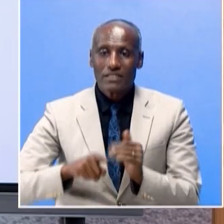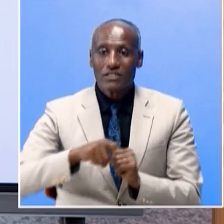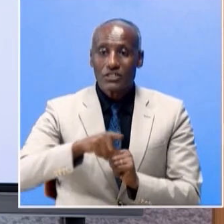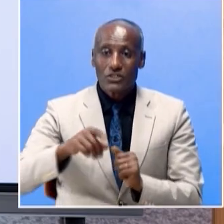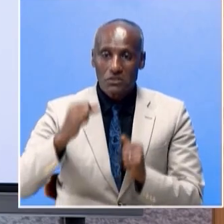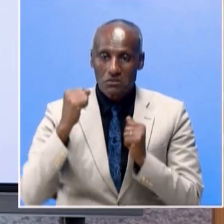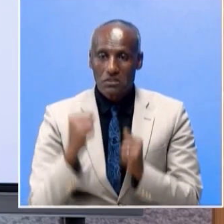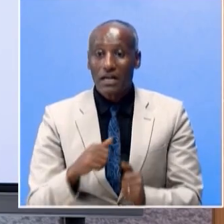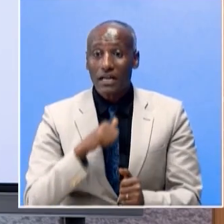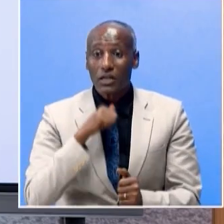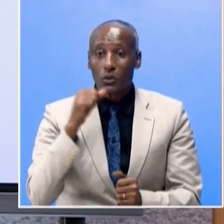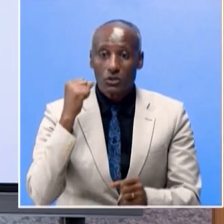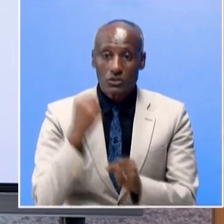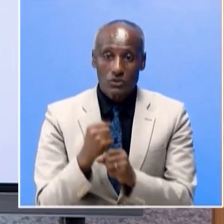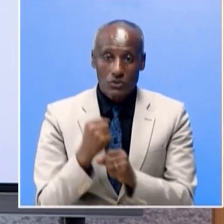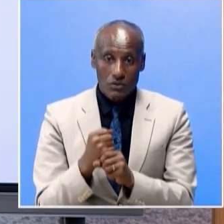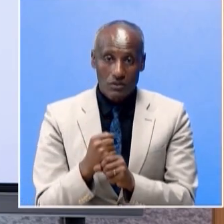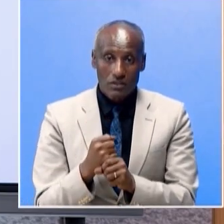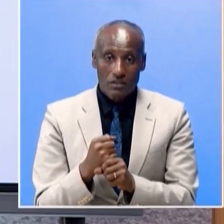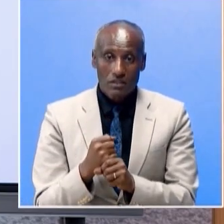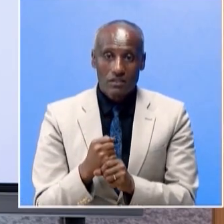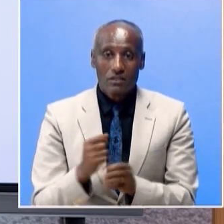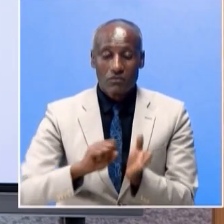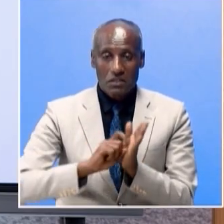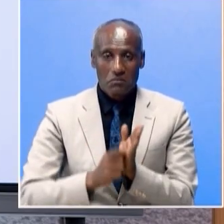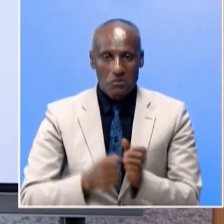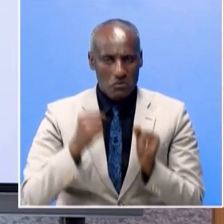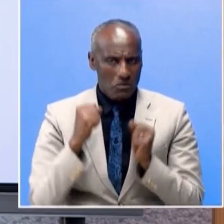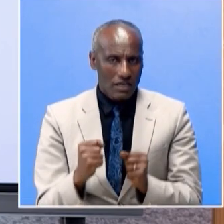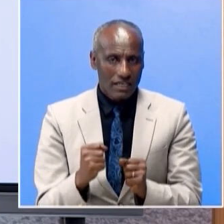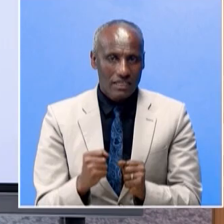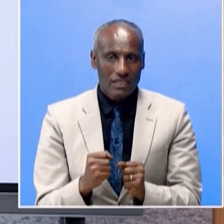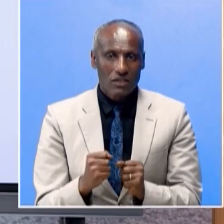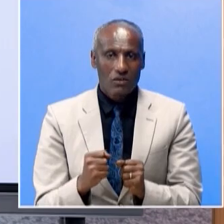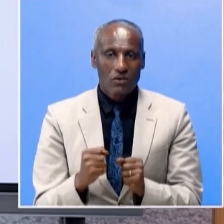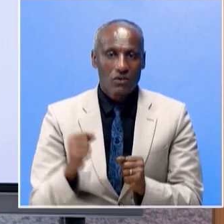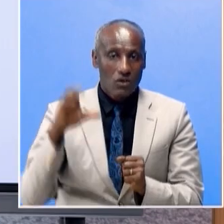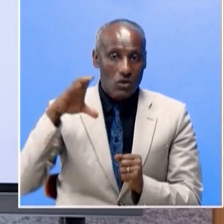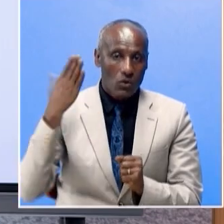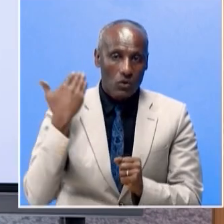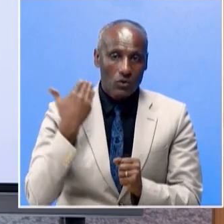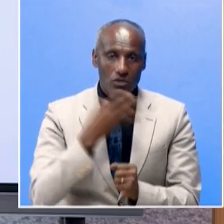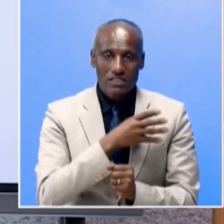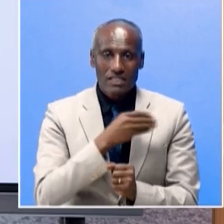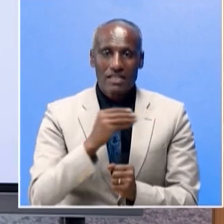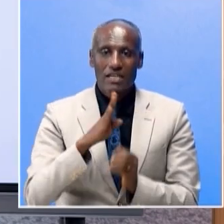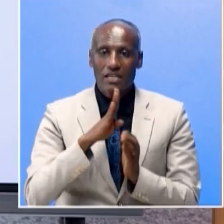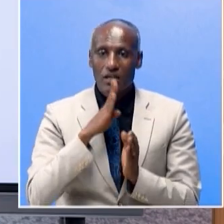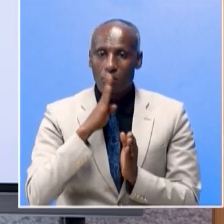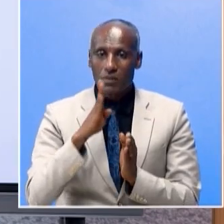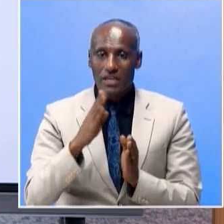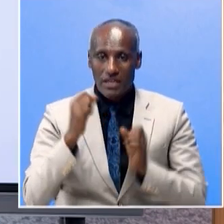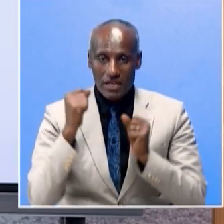could, couldn't, and be able to. Is that clear? And also we will talk about that